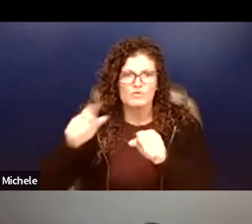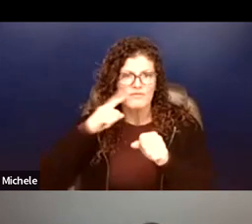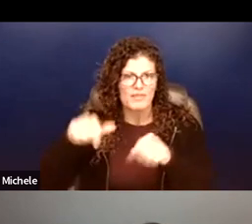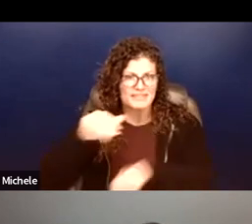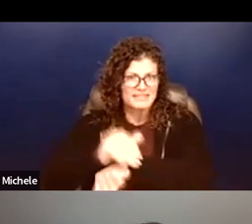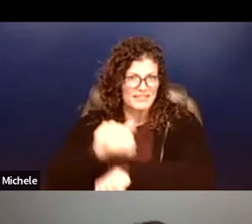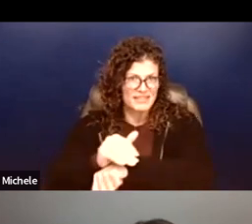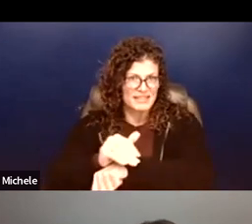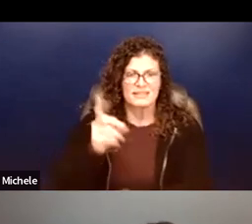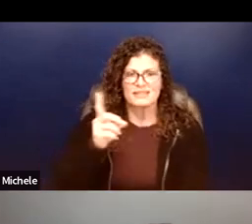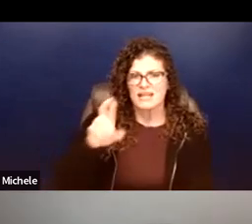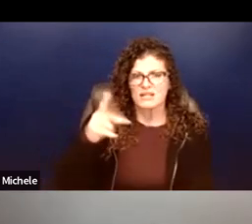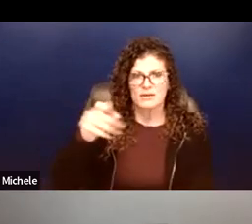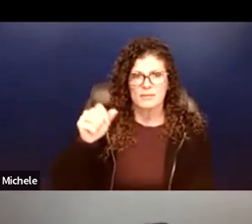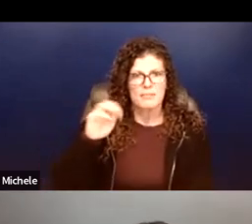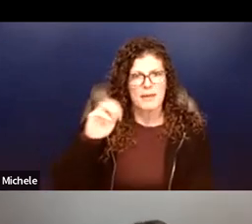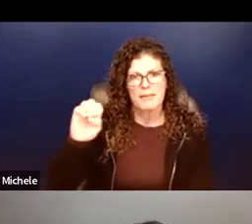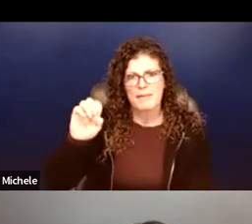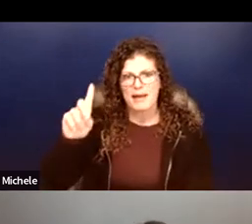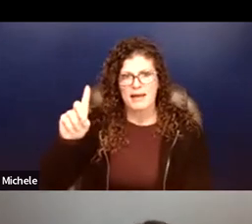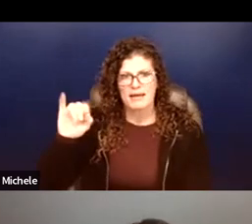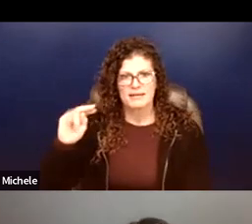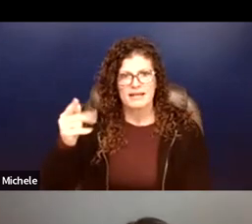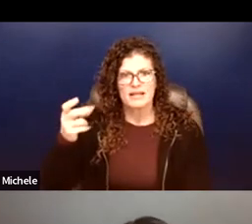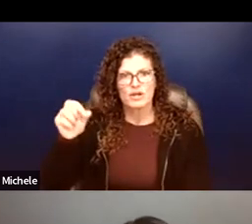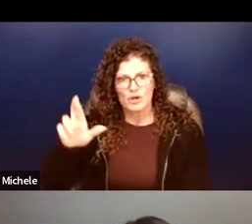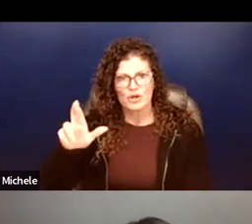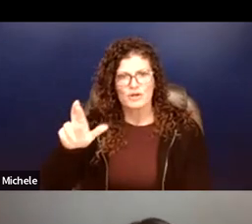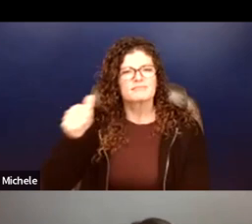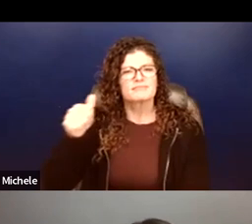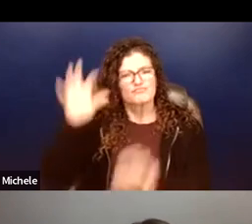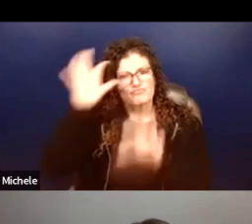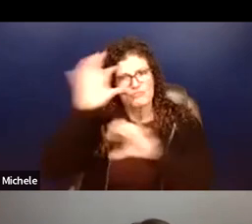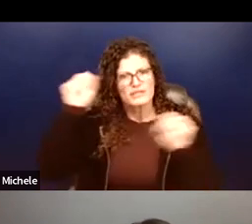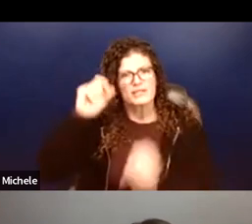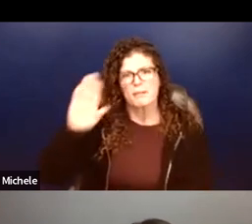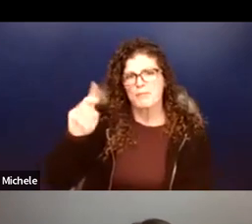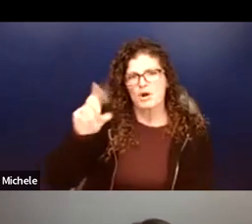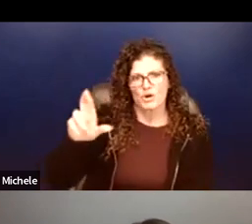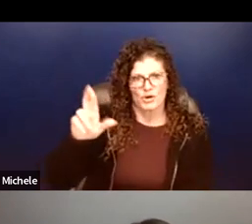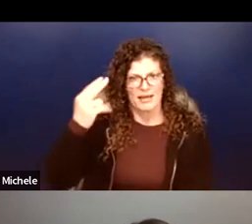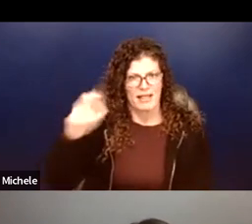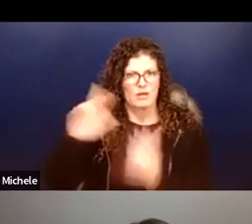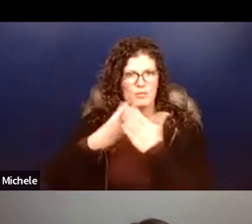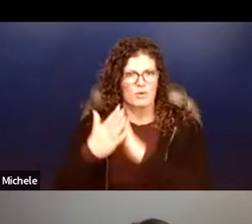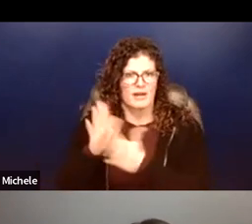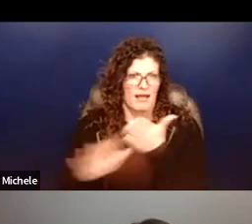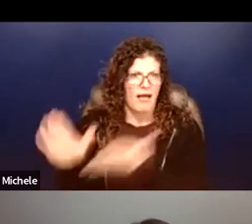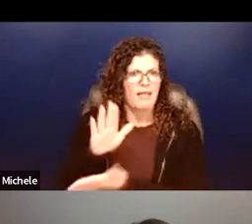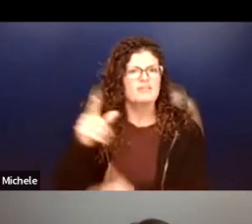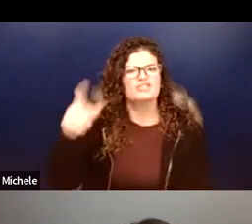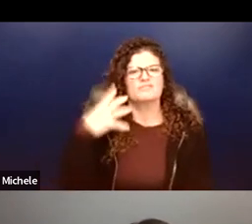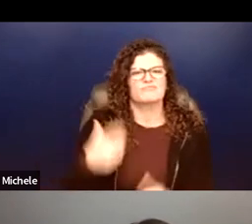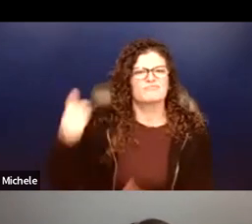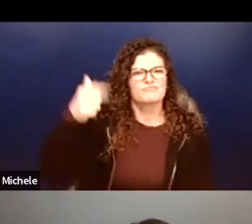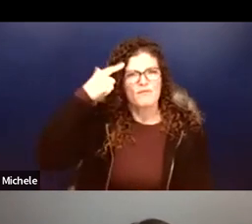evening, Dr. Pam Ettinger, president of Bunker Hill Community College and one of the co-chairs of tonight's search committee,